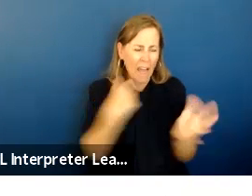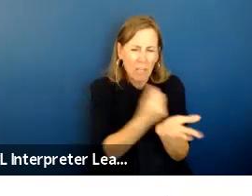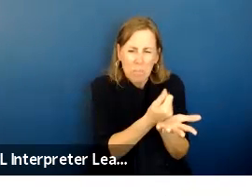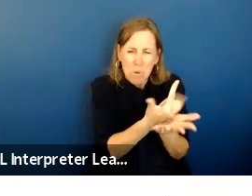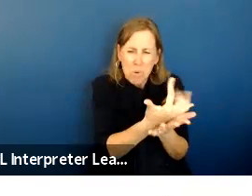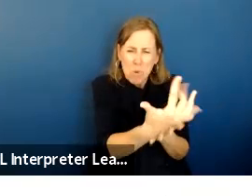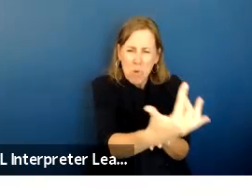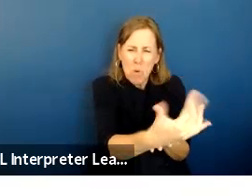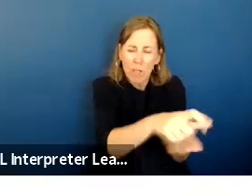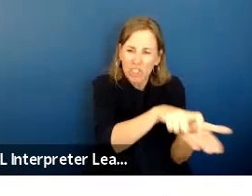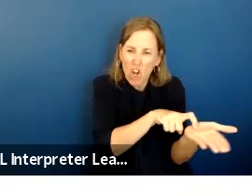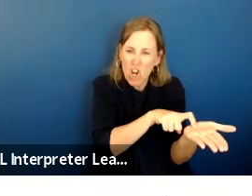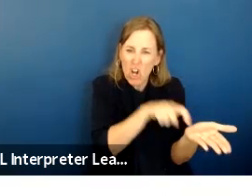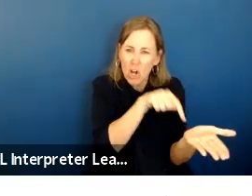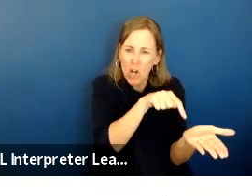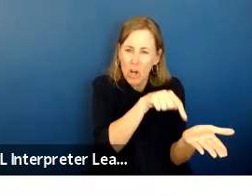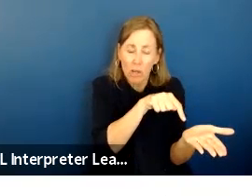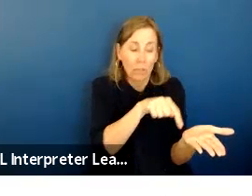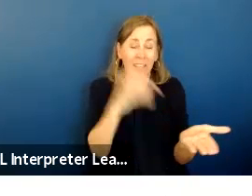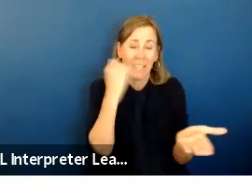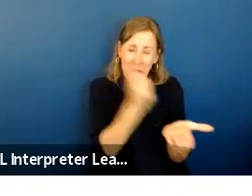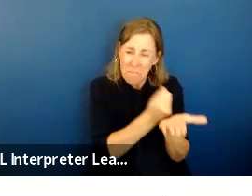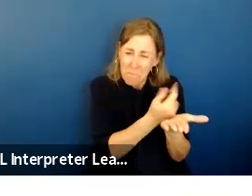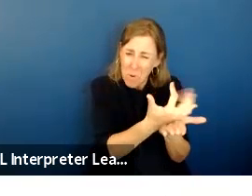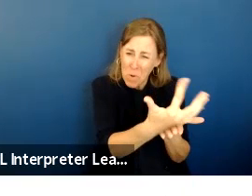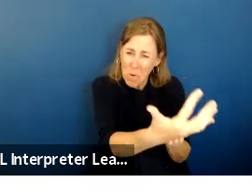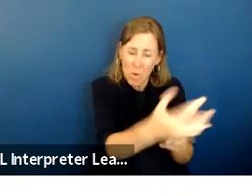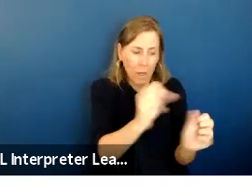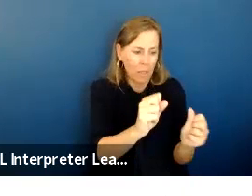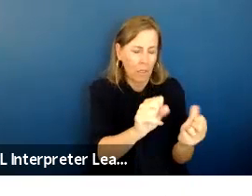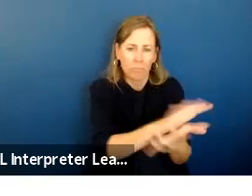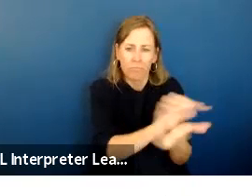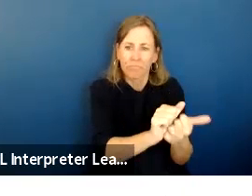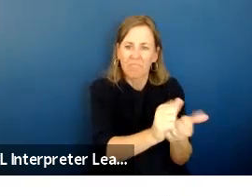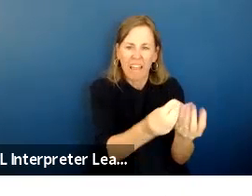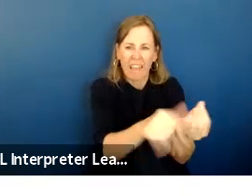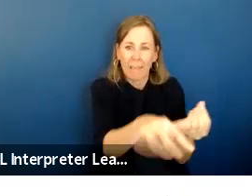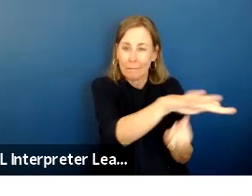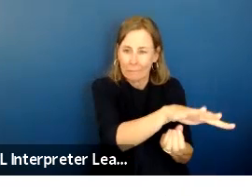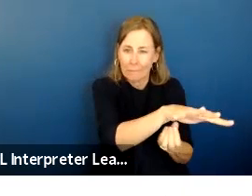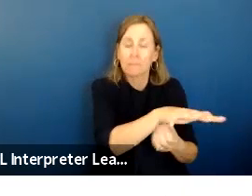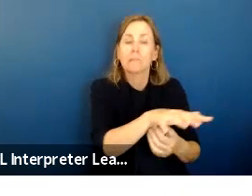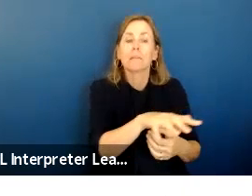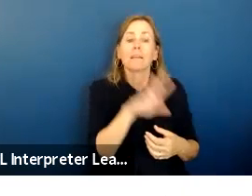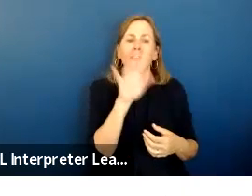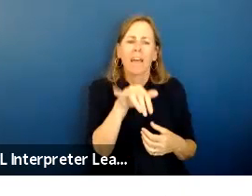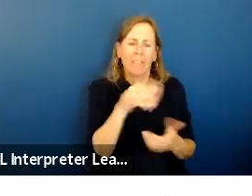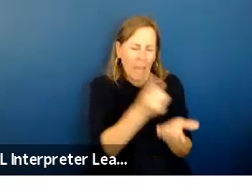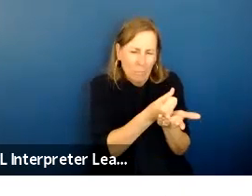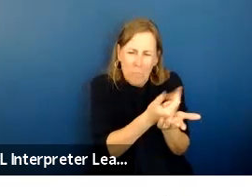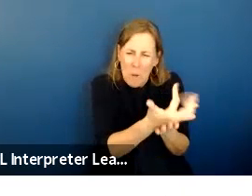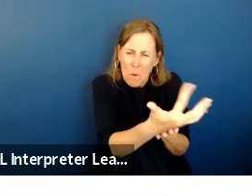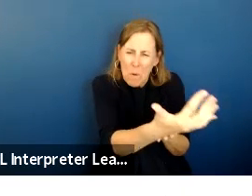So large-scale wildfires can dramatically alter the landscape, and they create conditions that can increase the risk